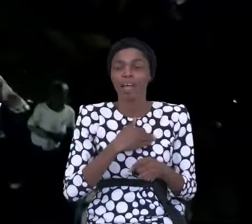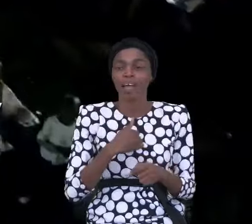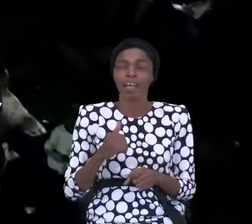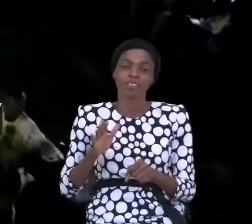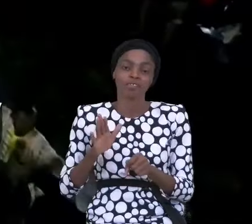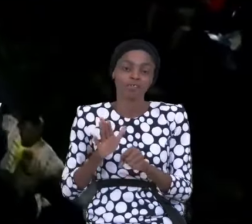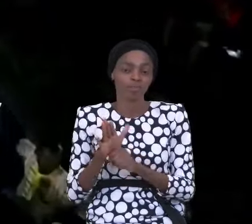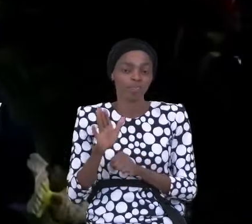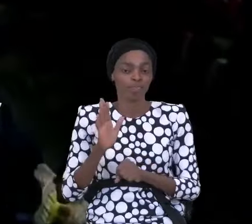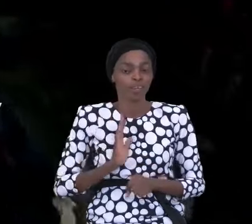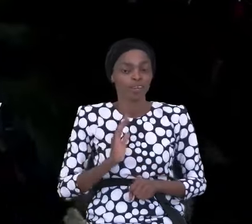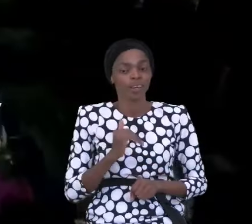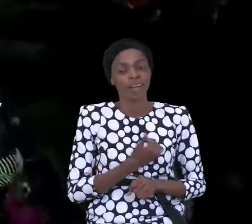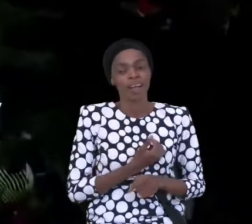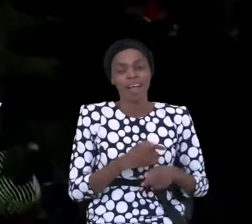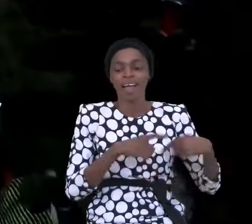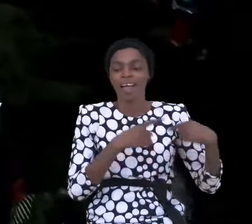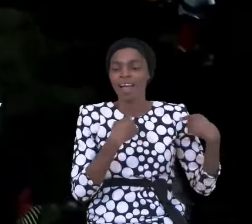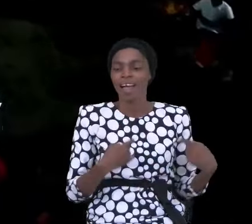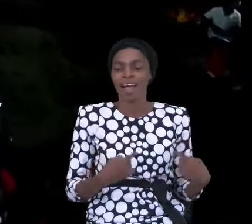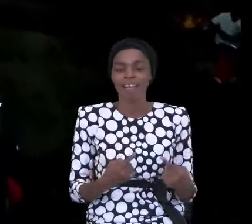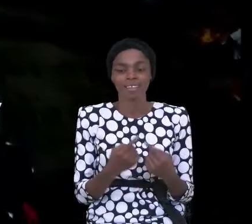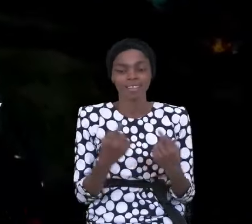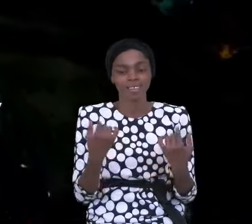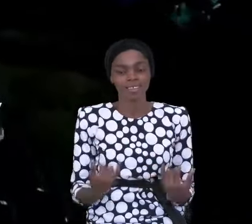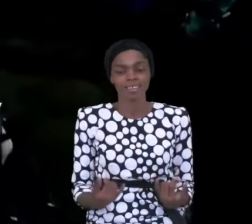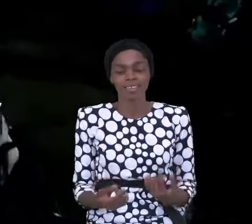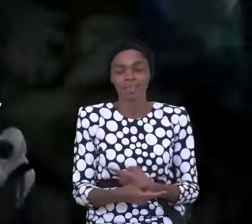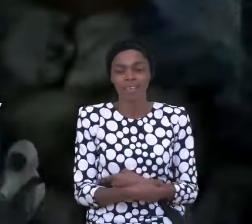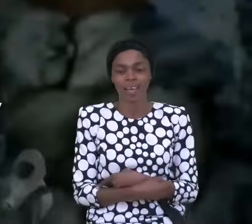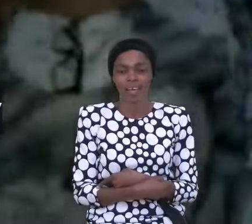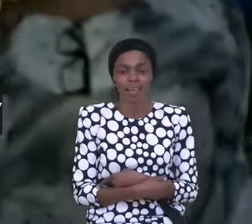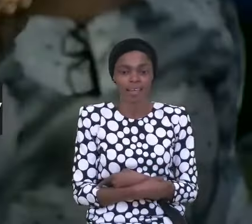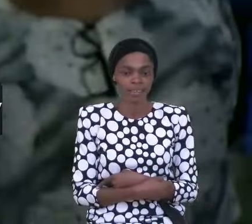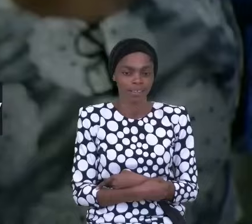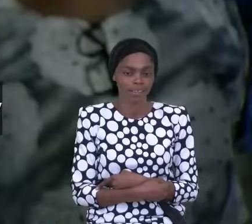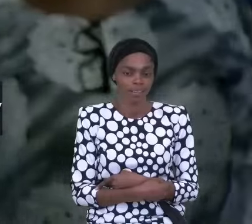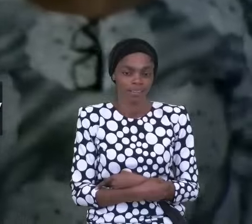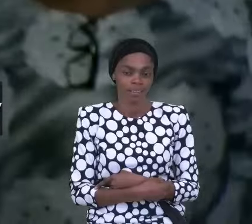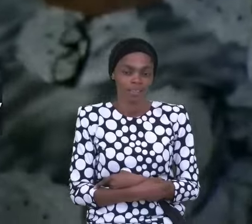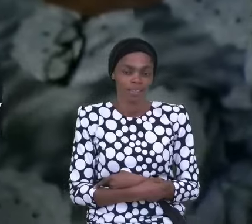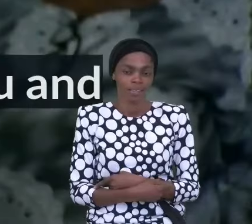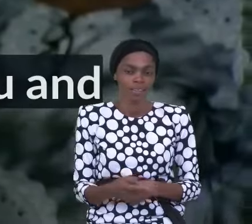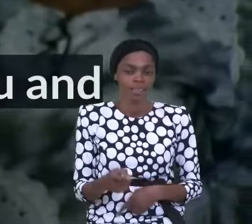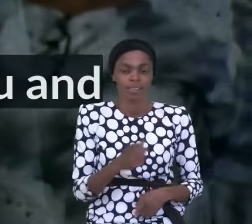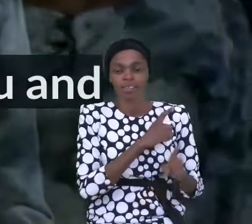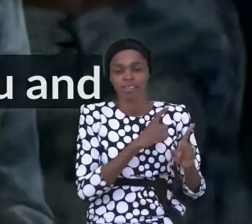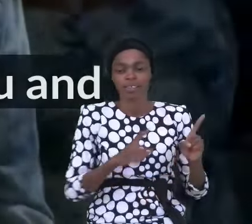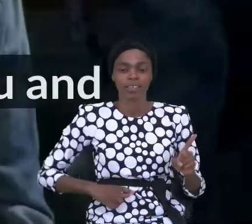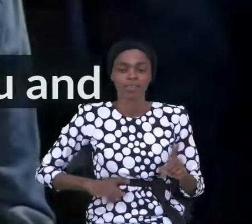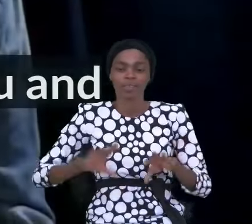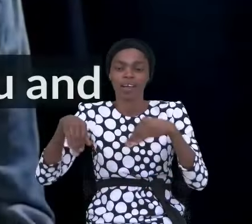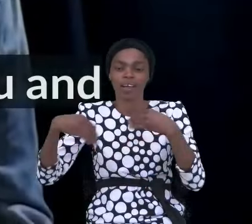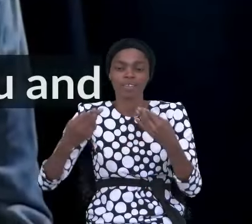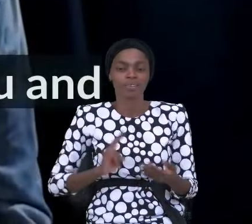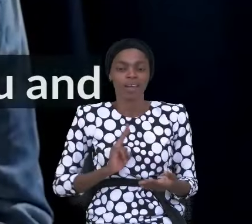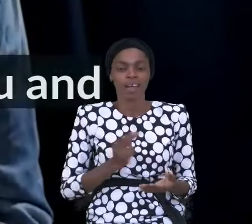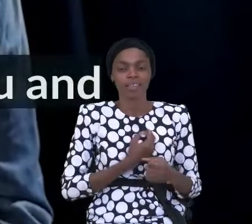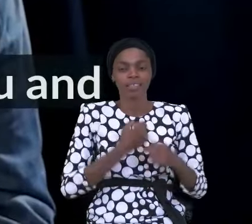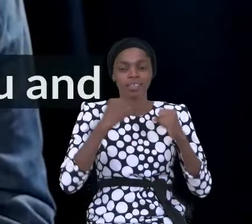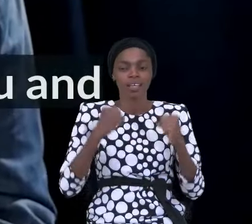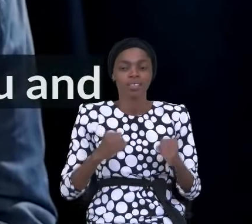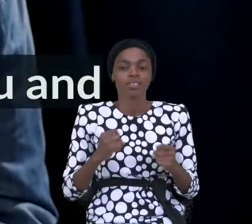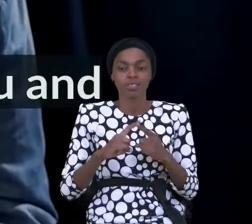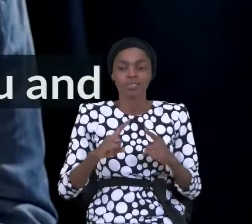Come and fill our hearts today. Lord, give us